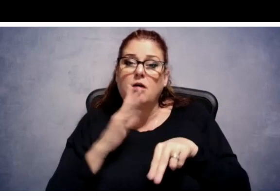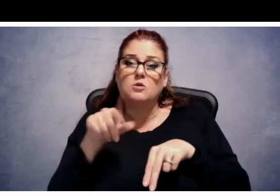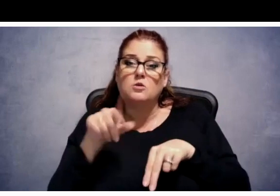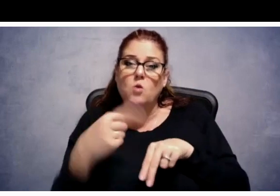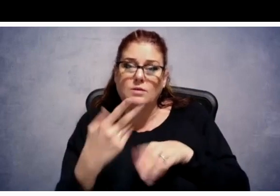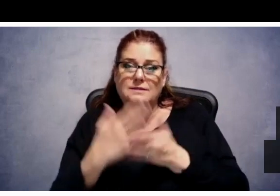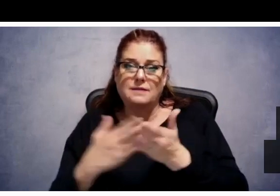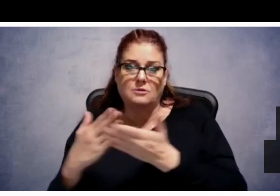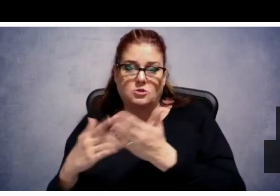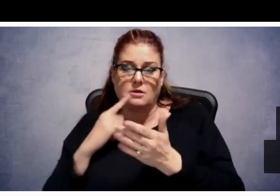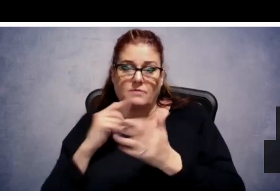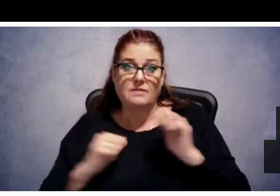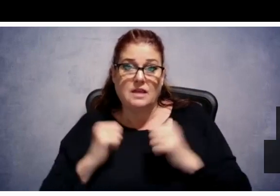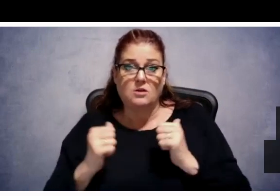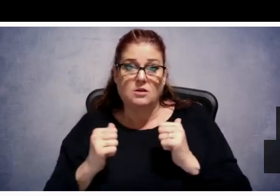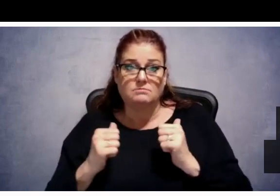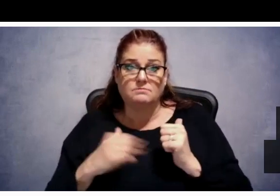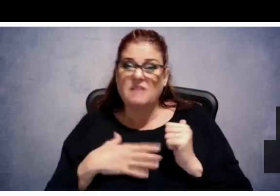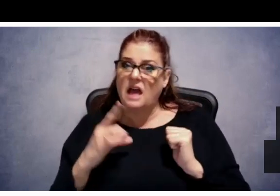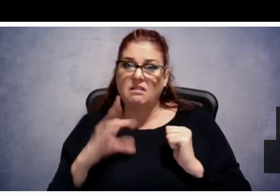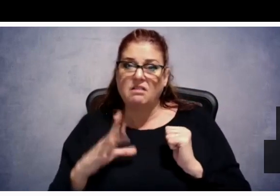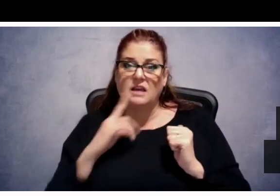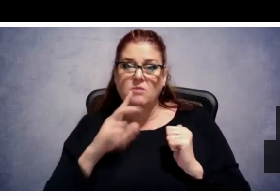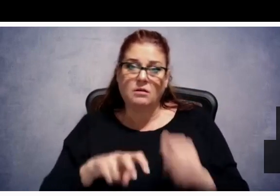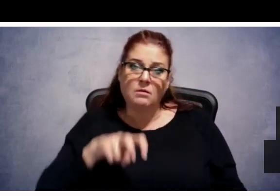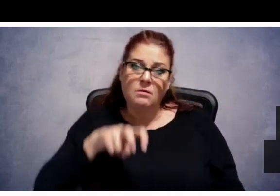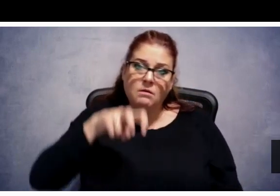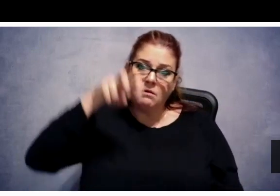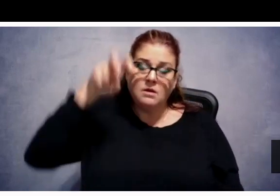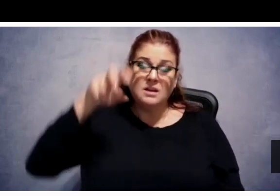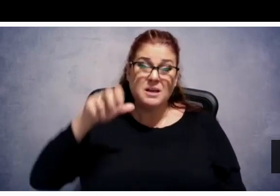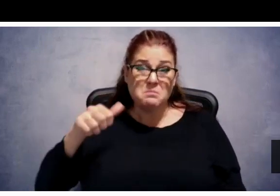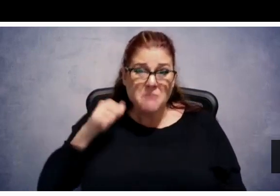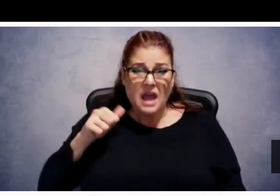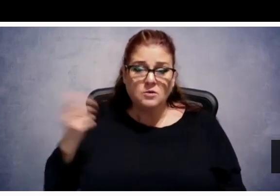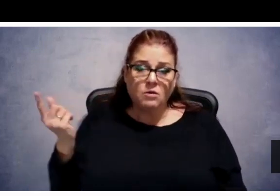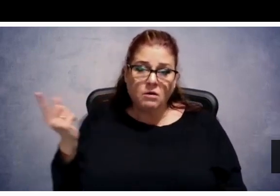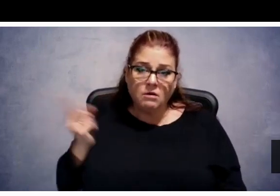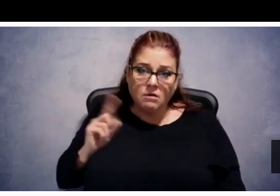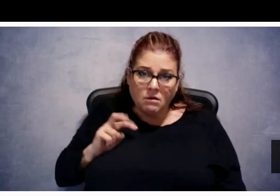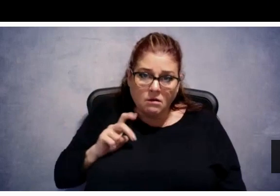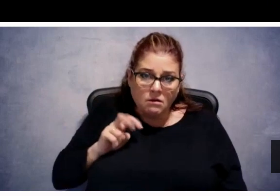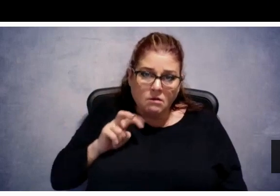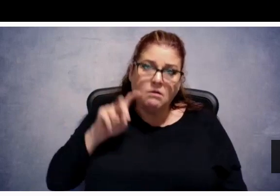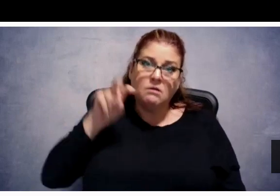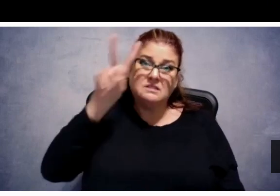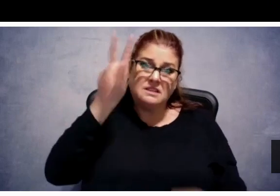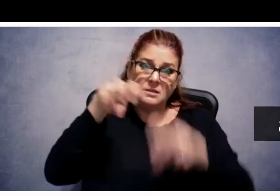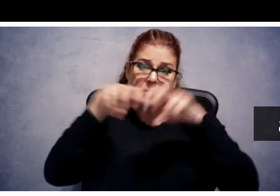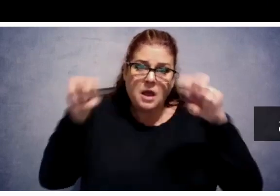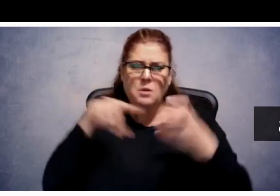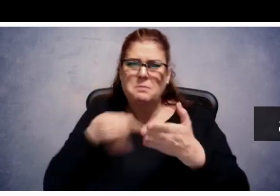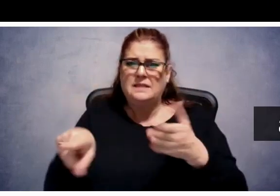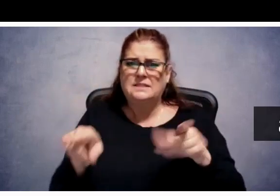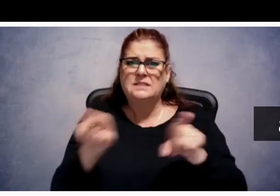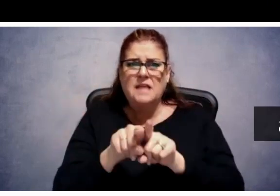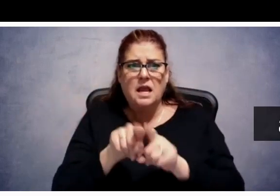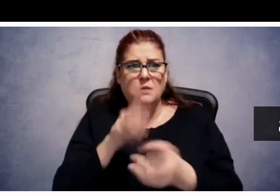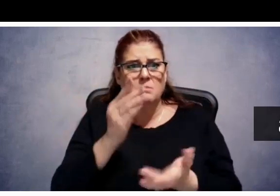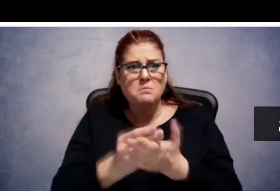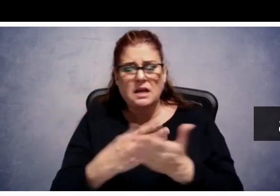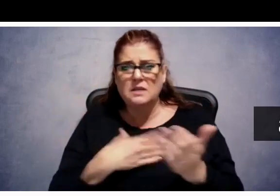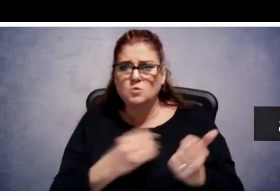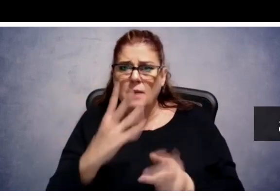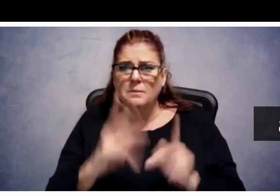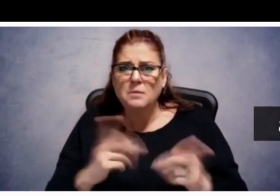section. I didn't like that we had to go in through the back and sit in the balcony when we paid the same amount as white